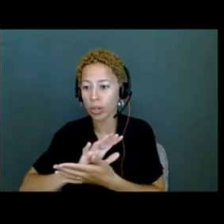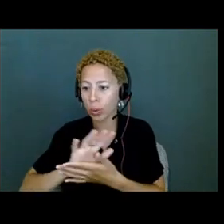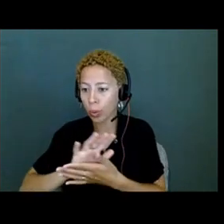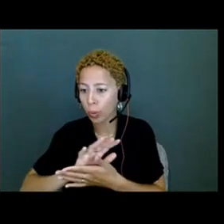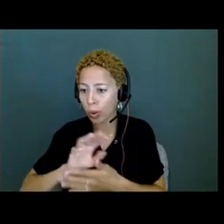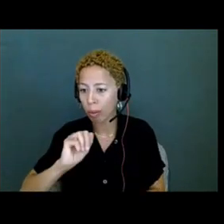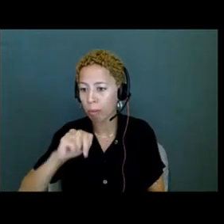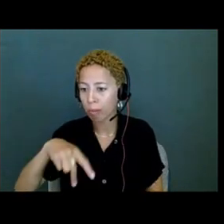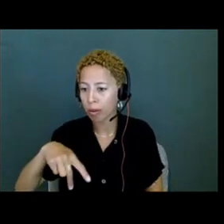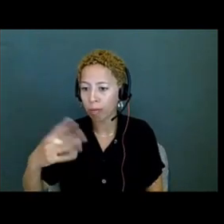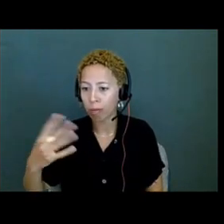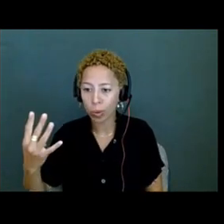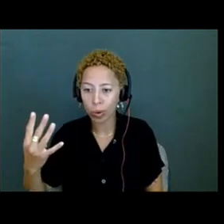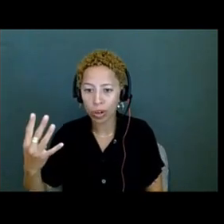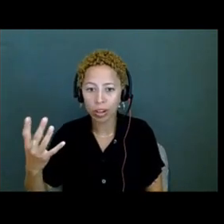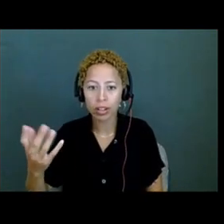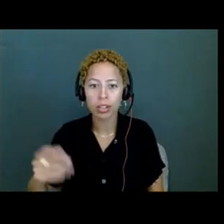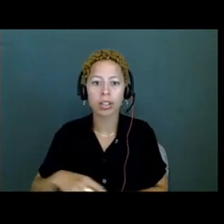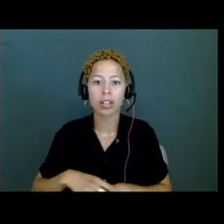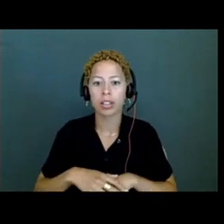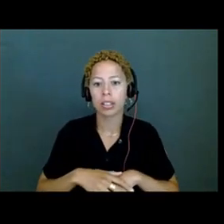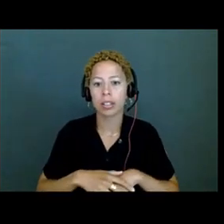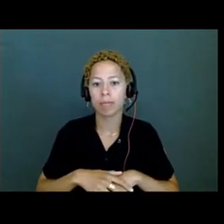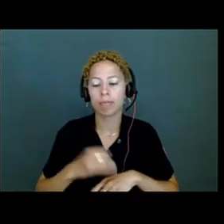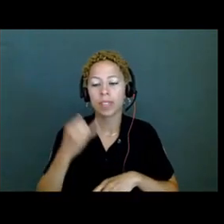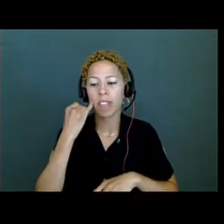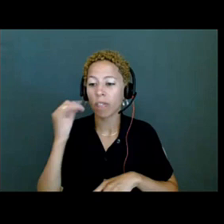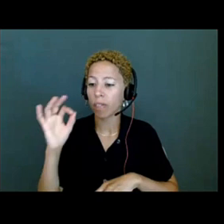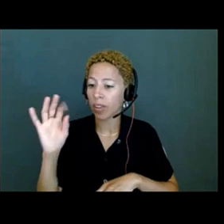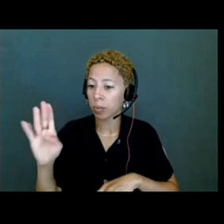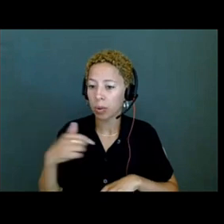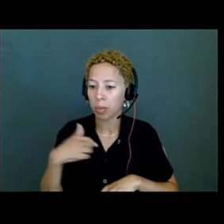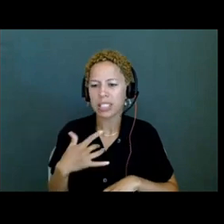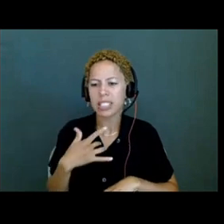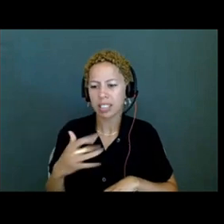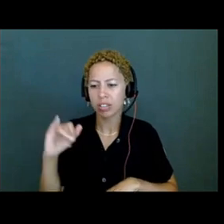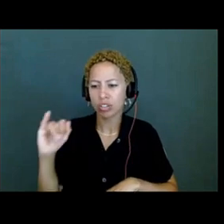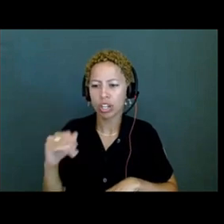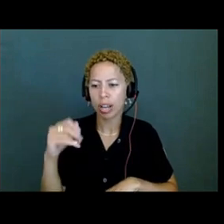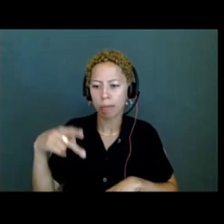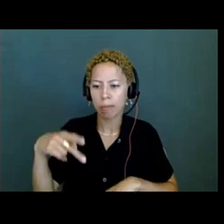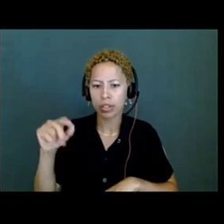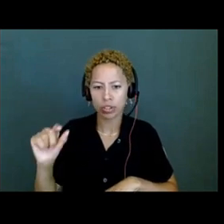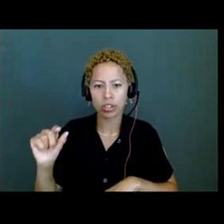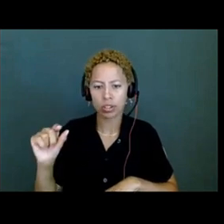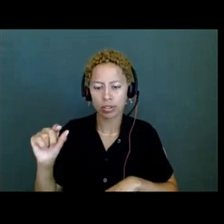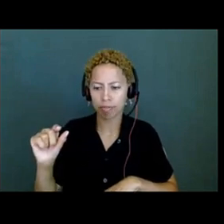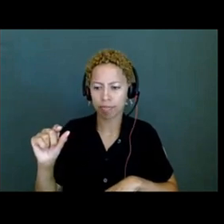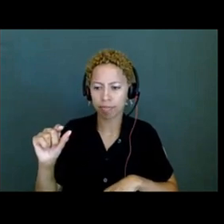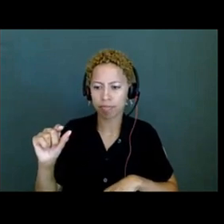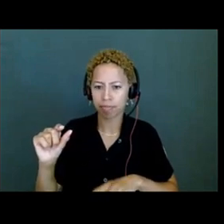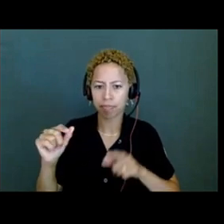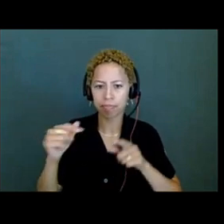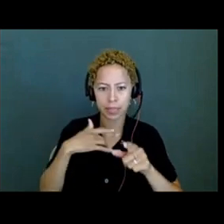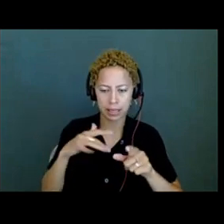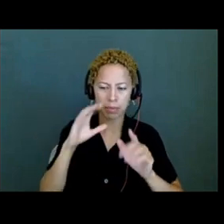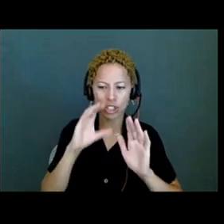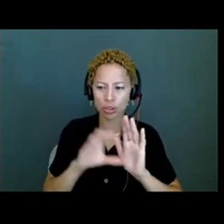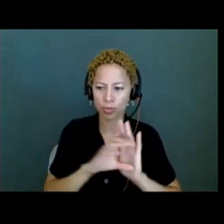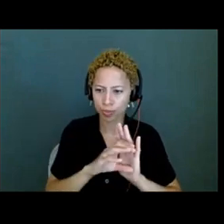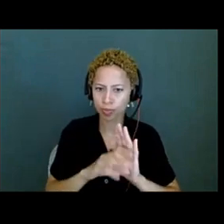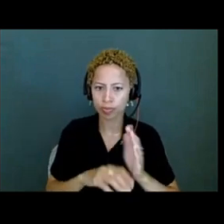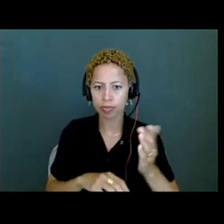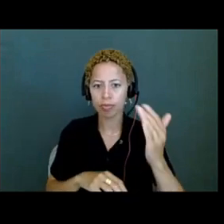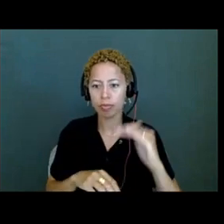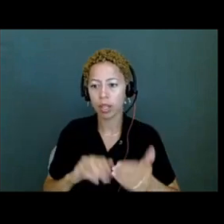MP4 here. Usually, if it's for Facebook, I go with JPG. If I want to share with some of our